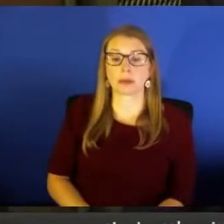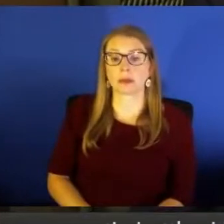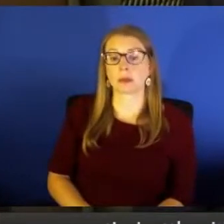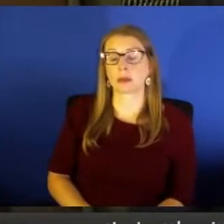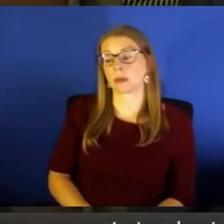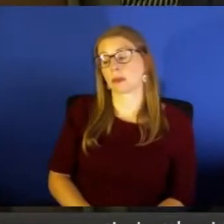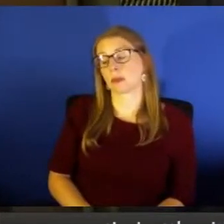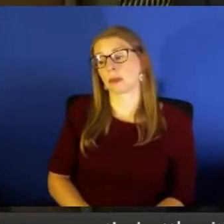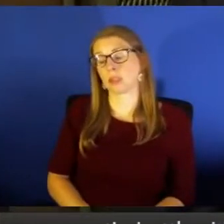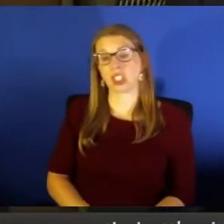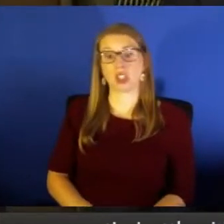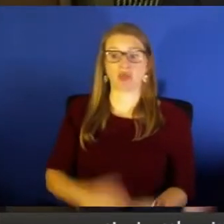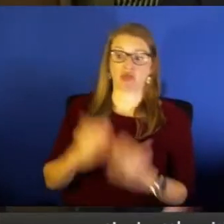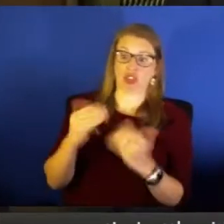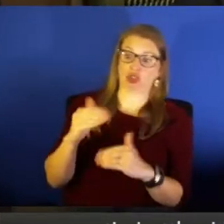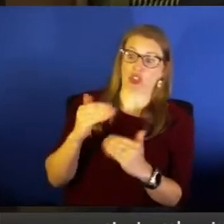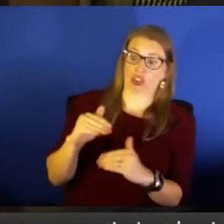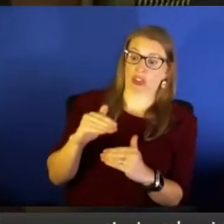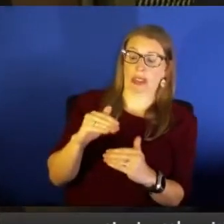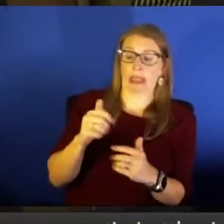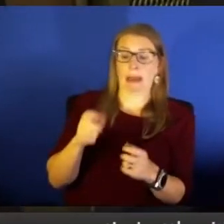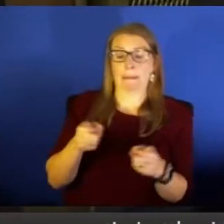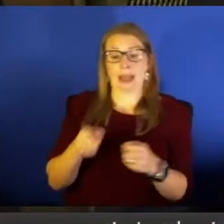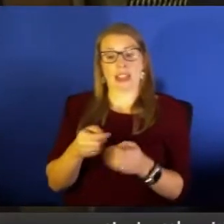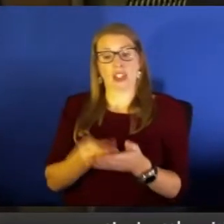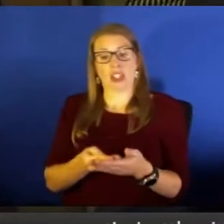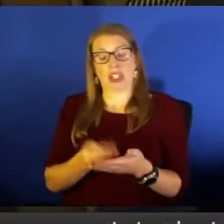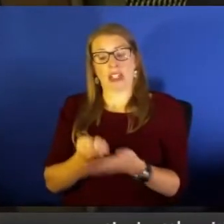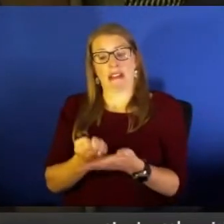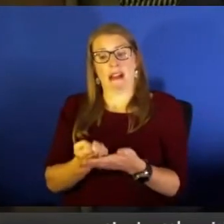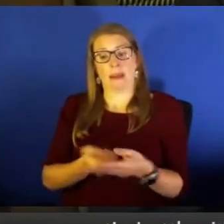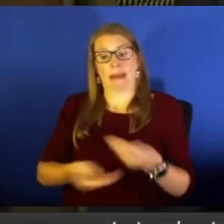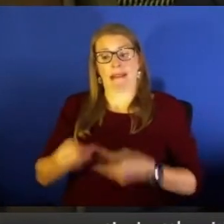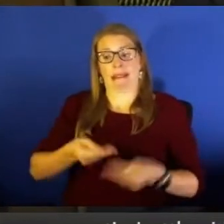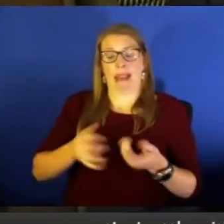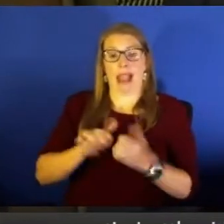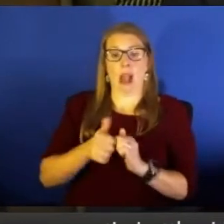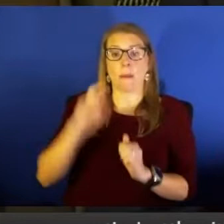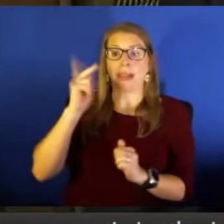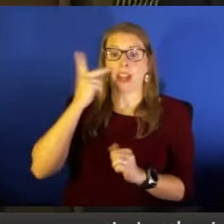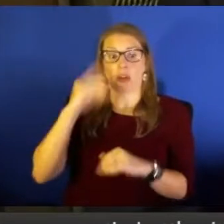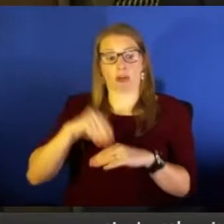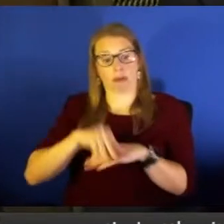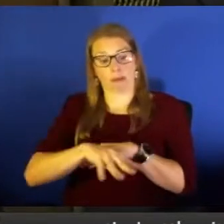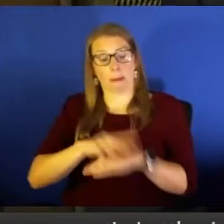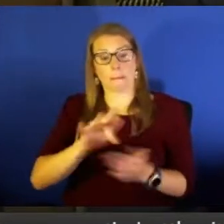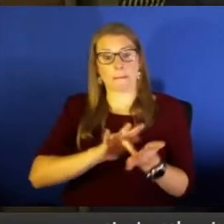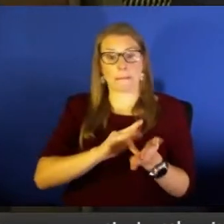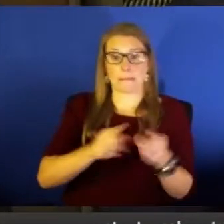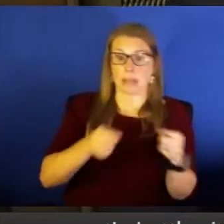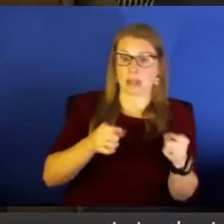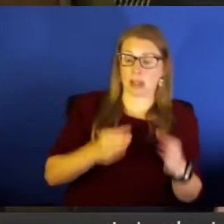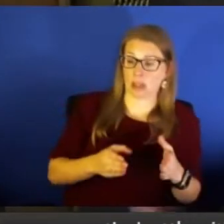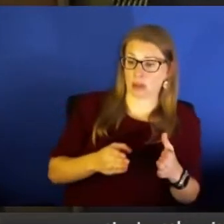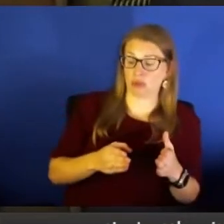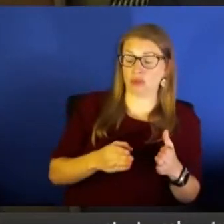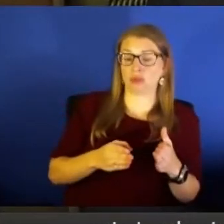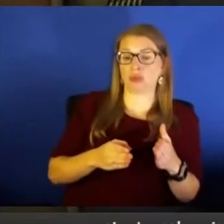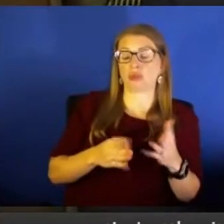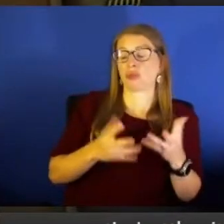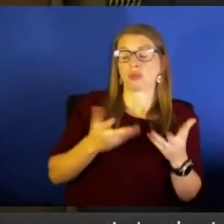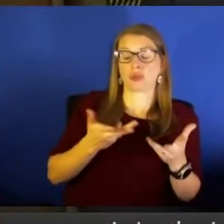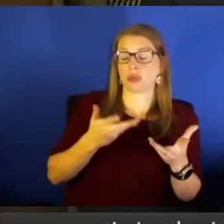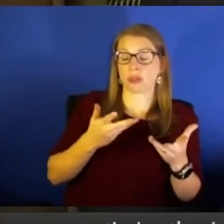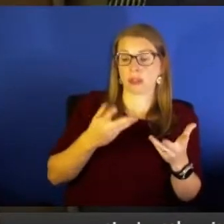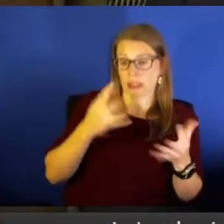How do we manage the economy? So there are political influences on medical directors' decisions being made, and so there's